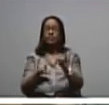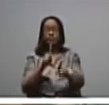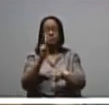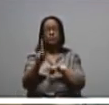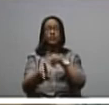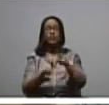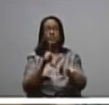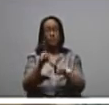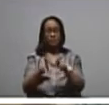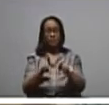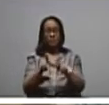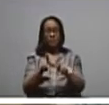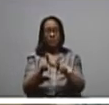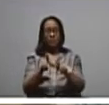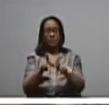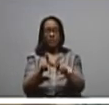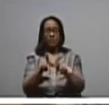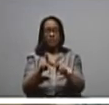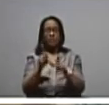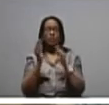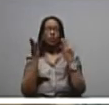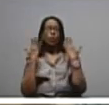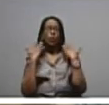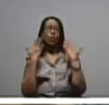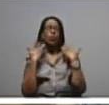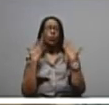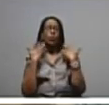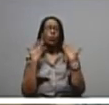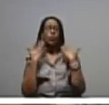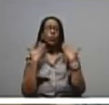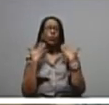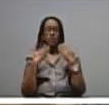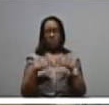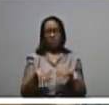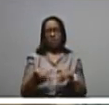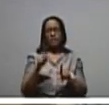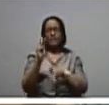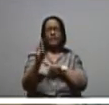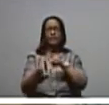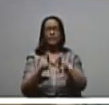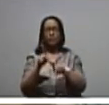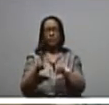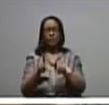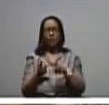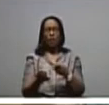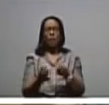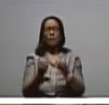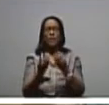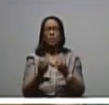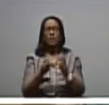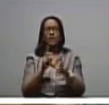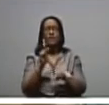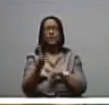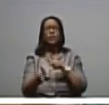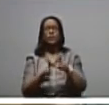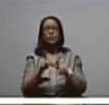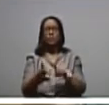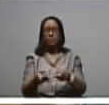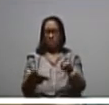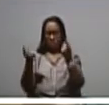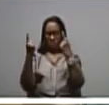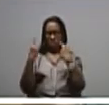sweet, sweet syrup of freeness. And hundreds of them came for